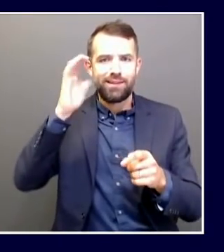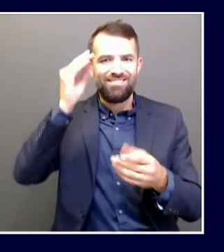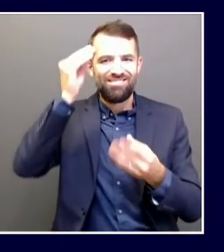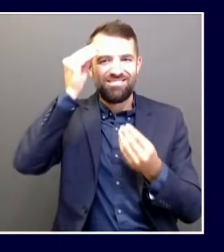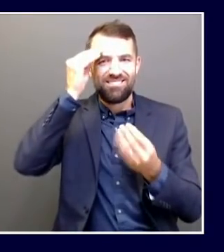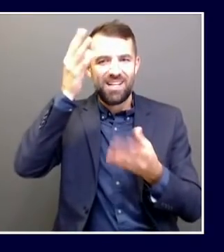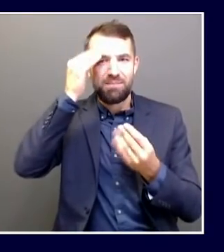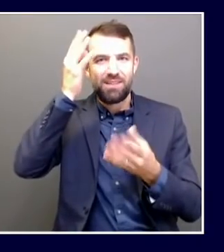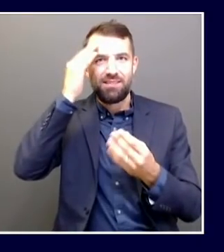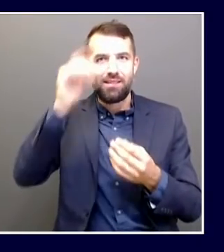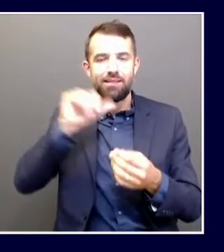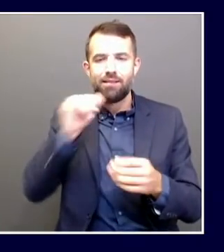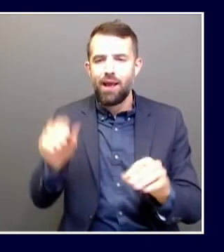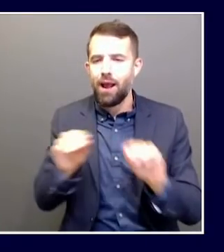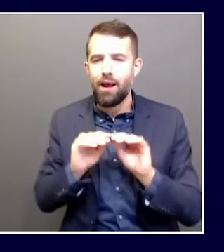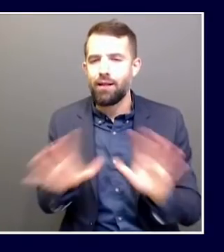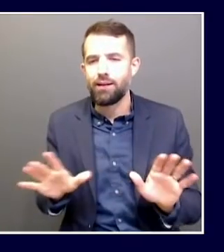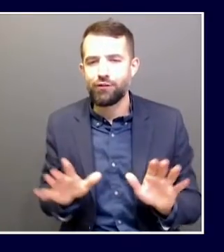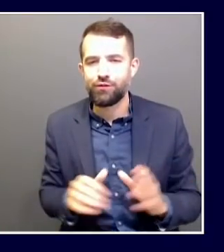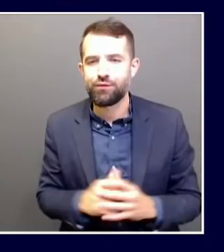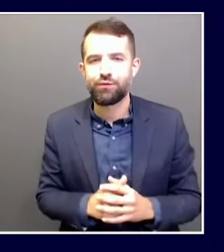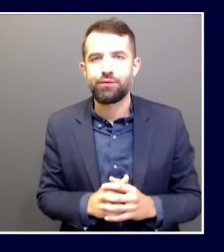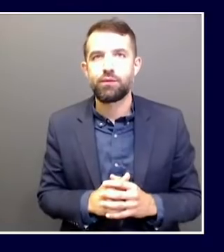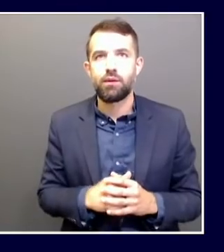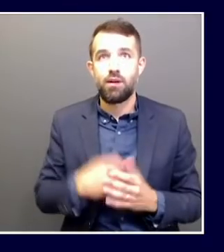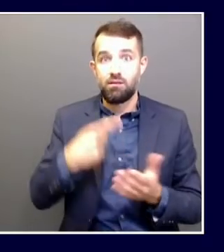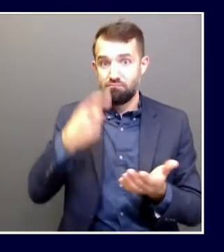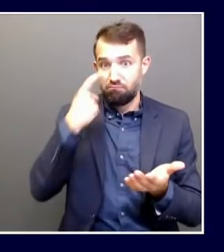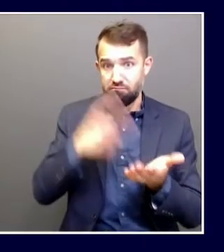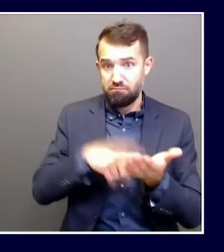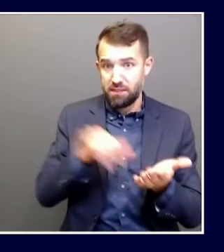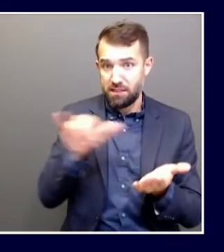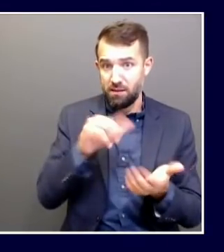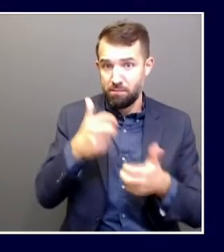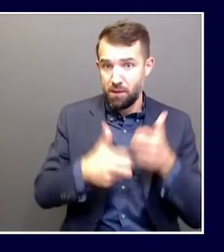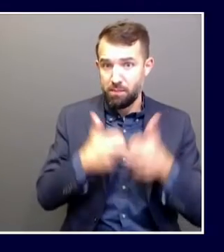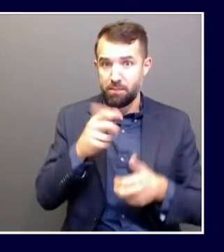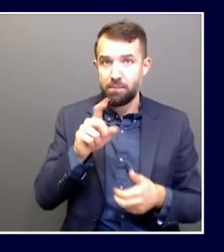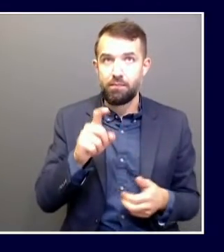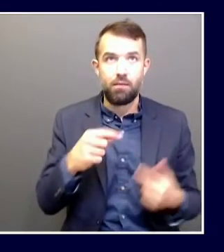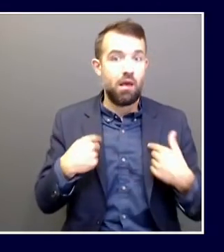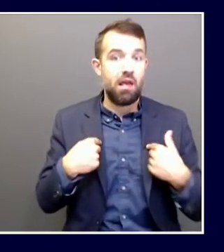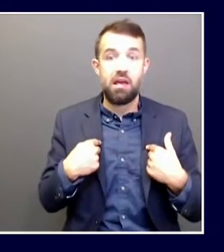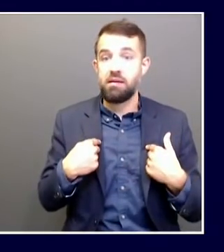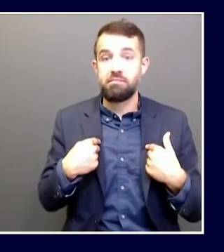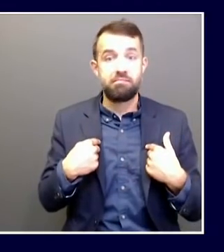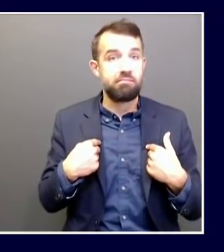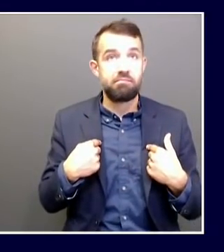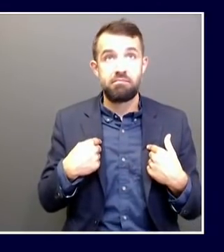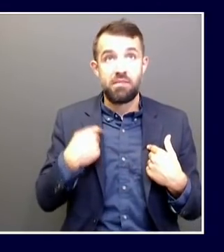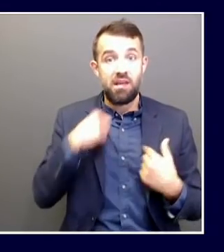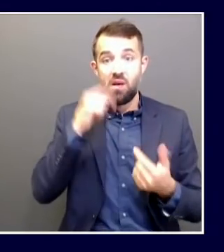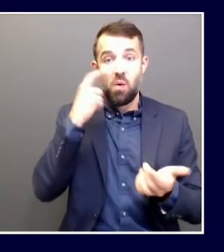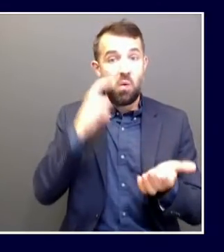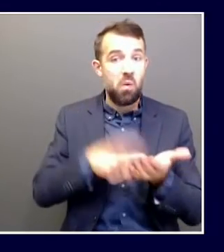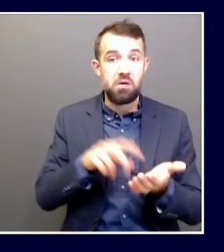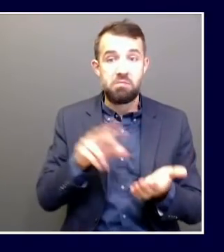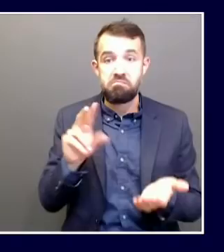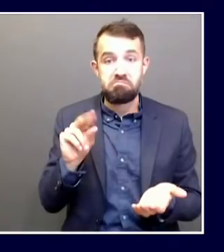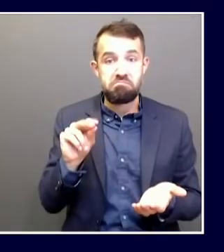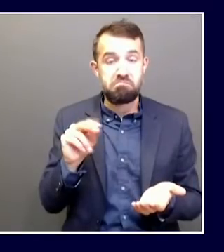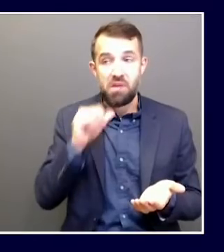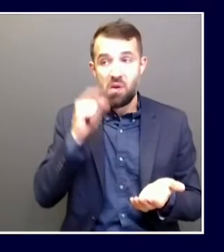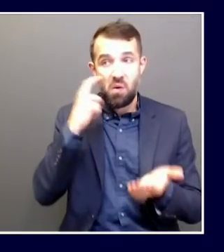problem in rural areas than urban areas? David, I have not. I did listen to a very illuminating program just